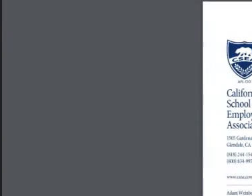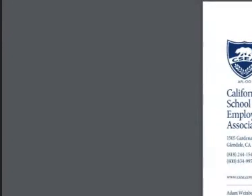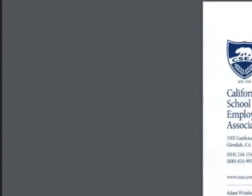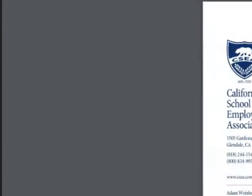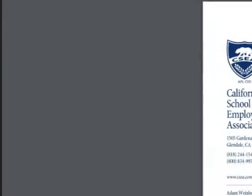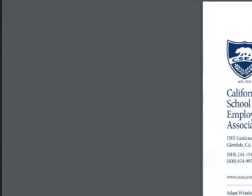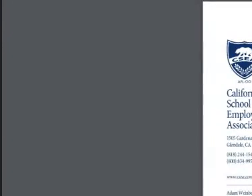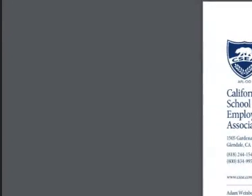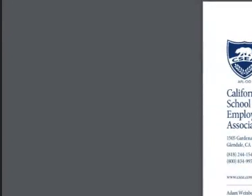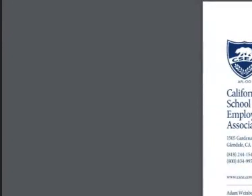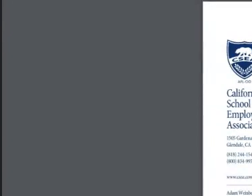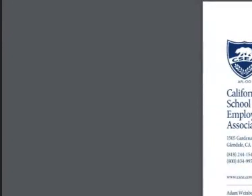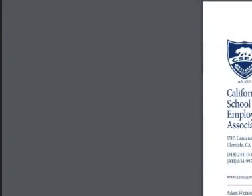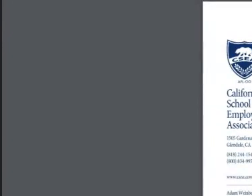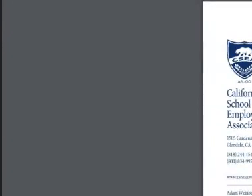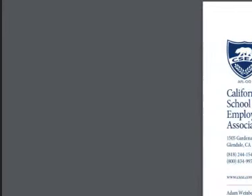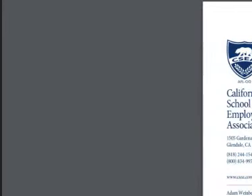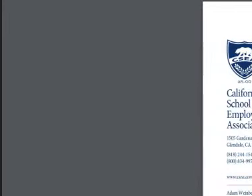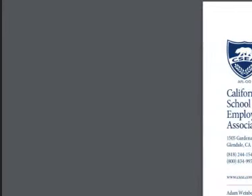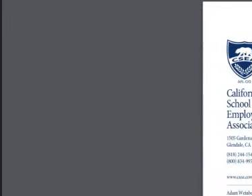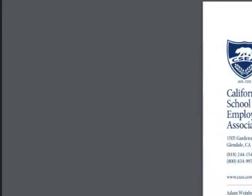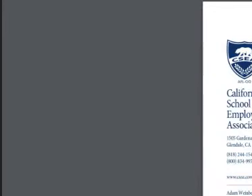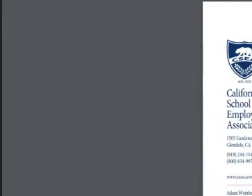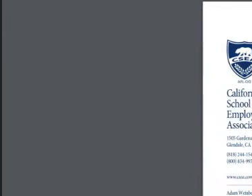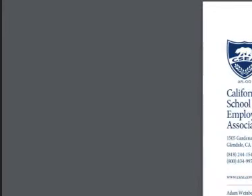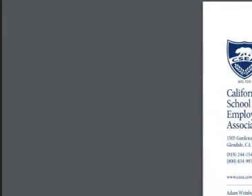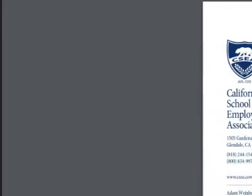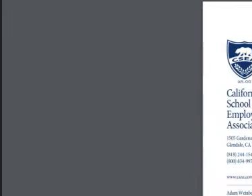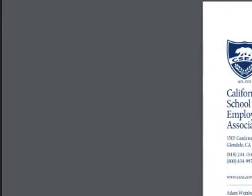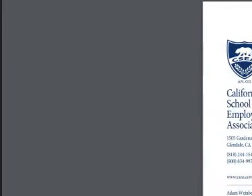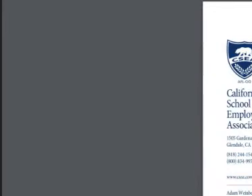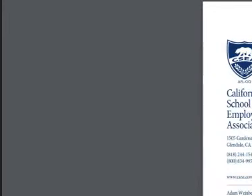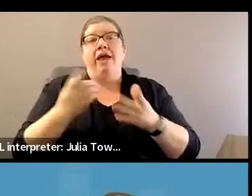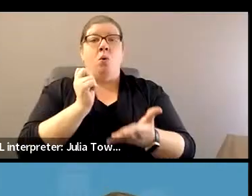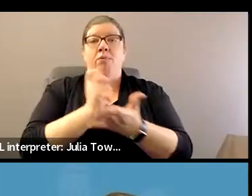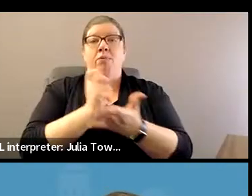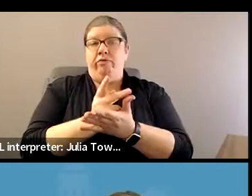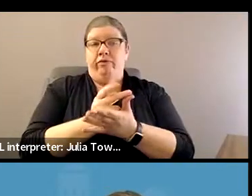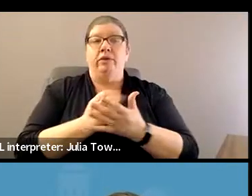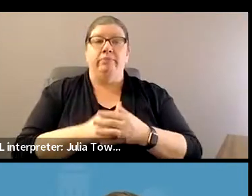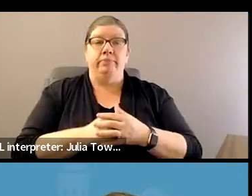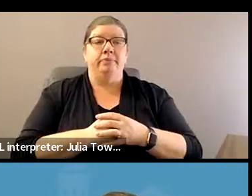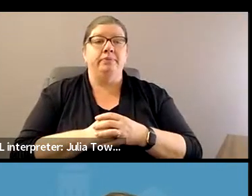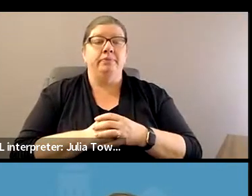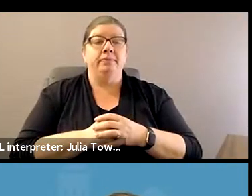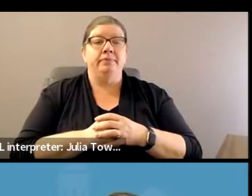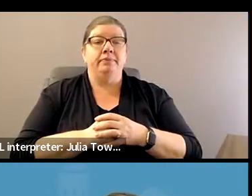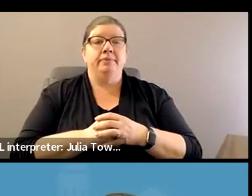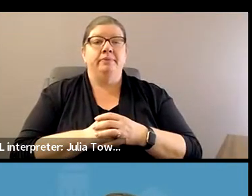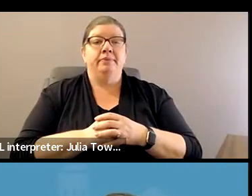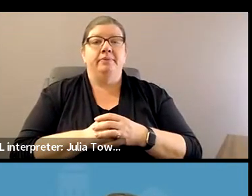second opportunity for that. And later tonight, I'll ask for board approval on these items. Okay.